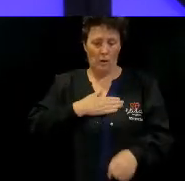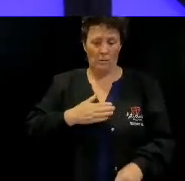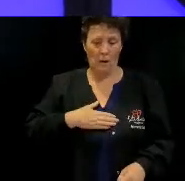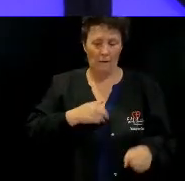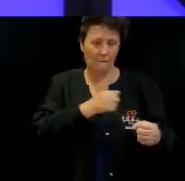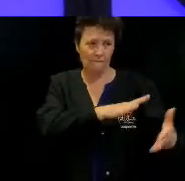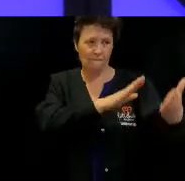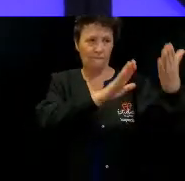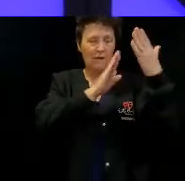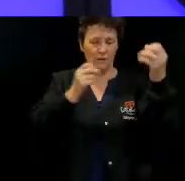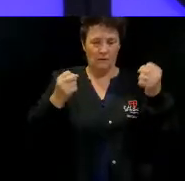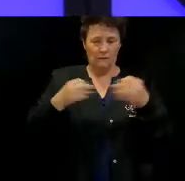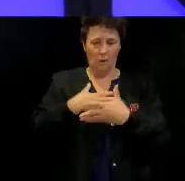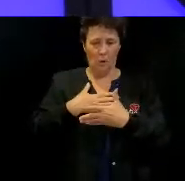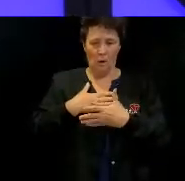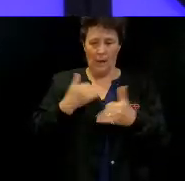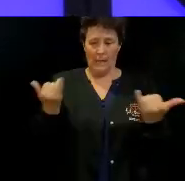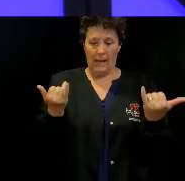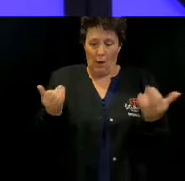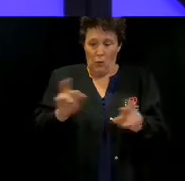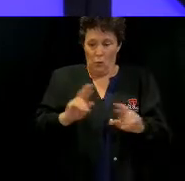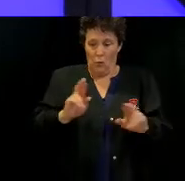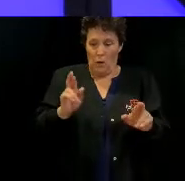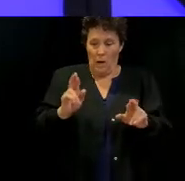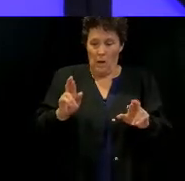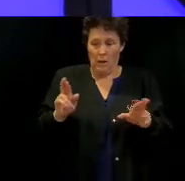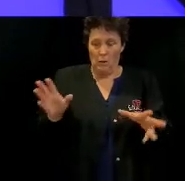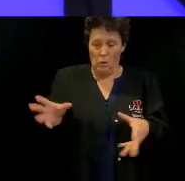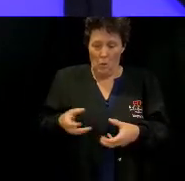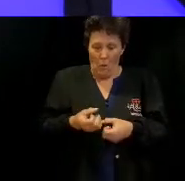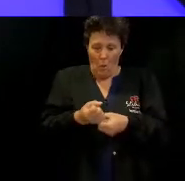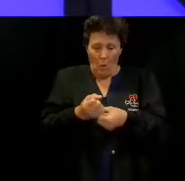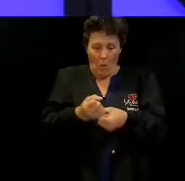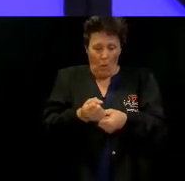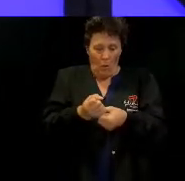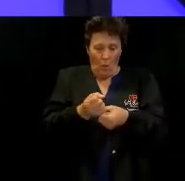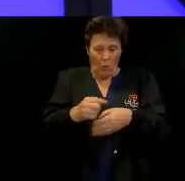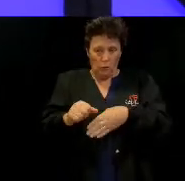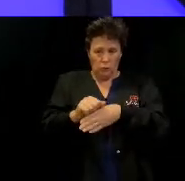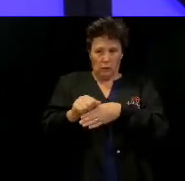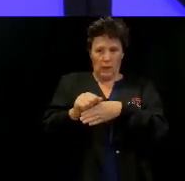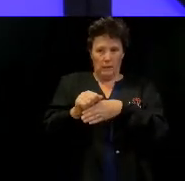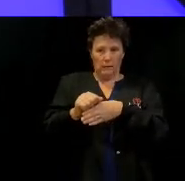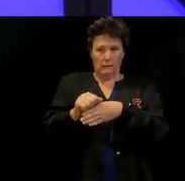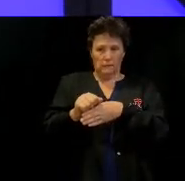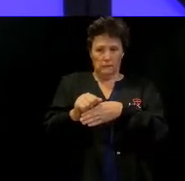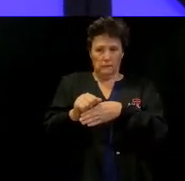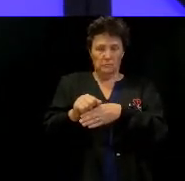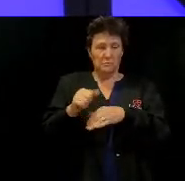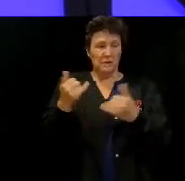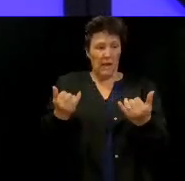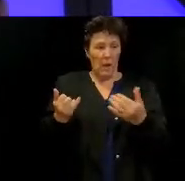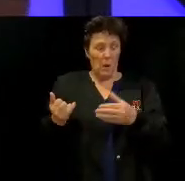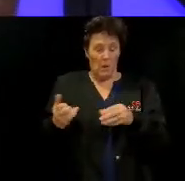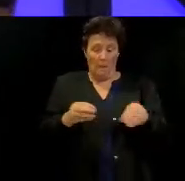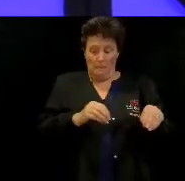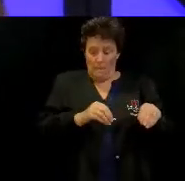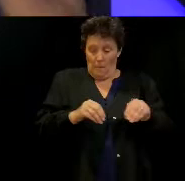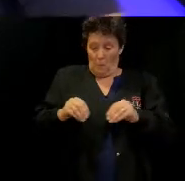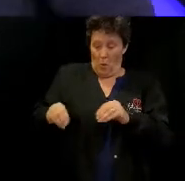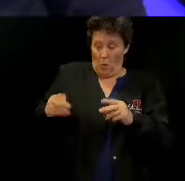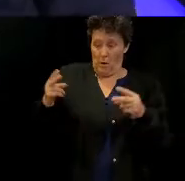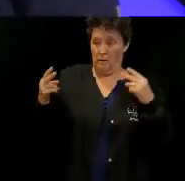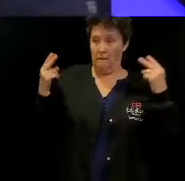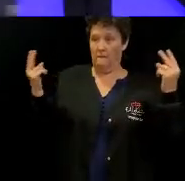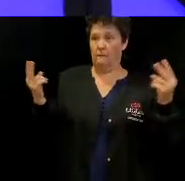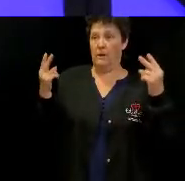will position you to begin to draw upon your training, right? And you'll move into a victorious